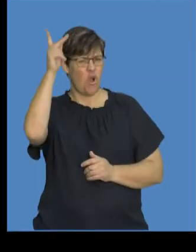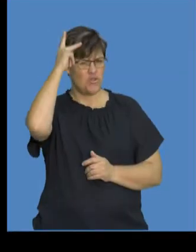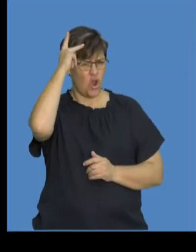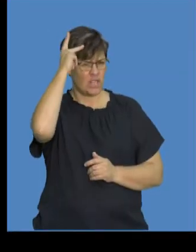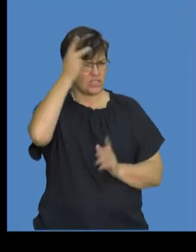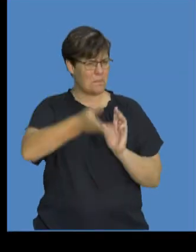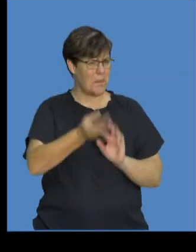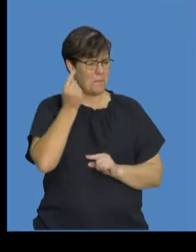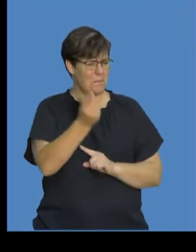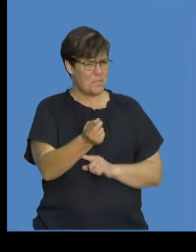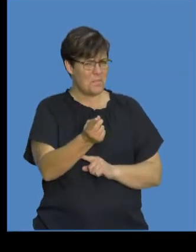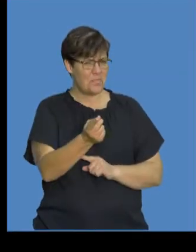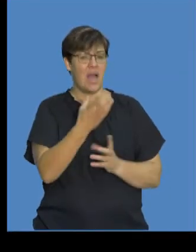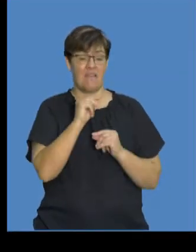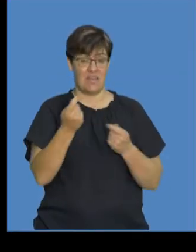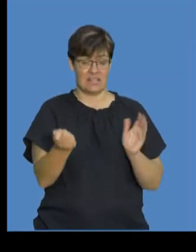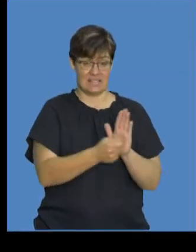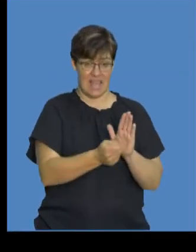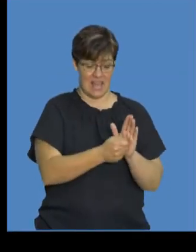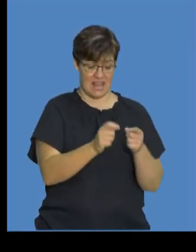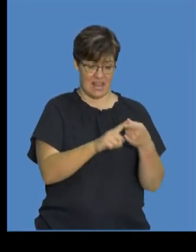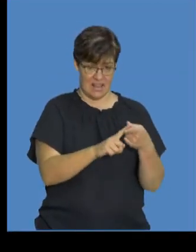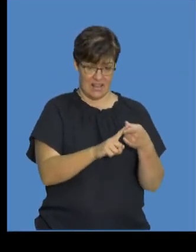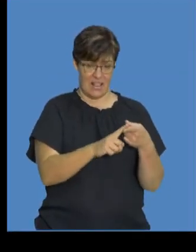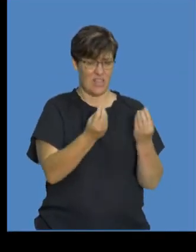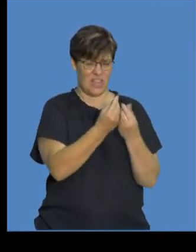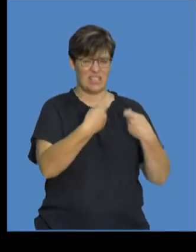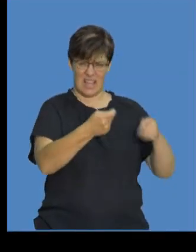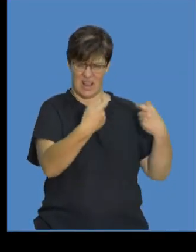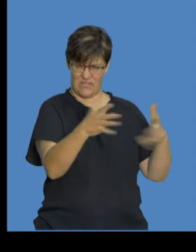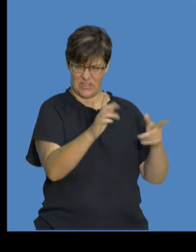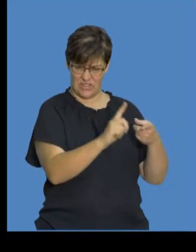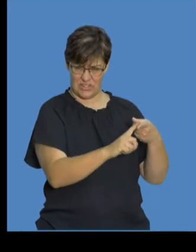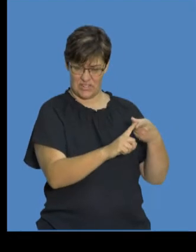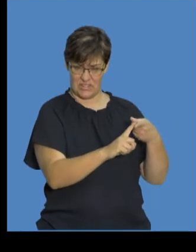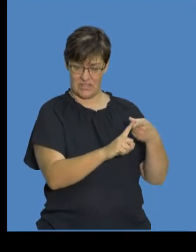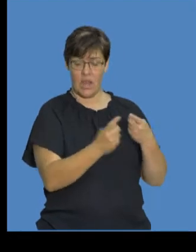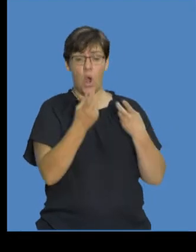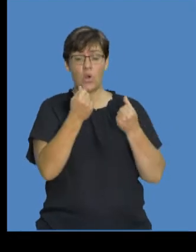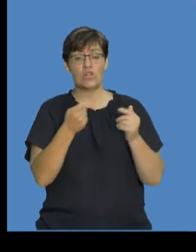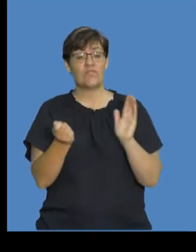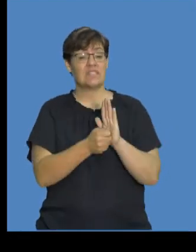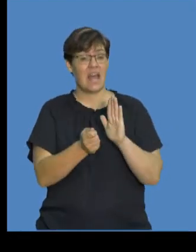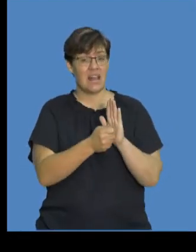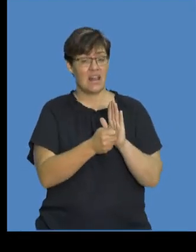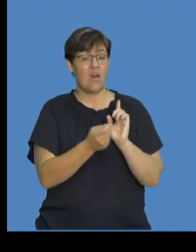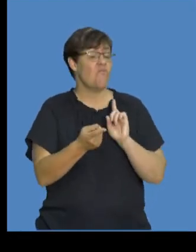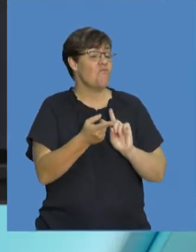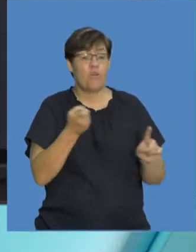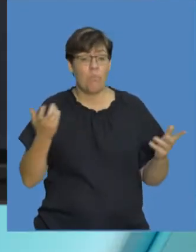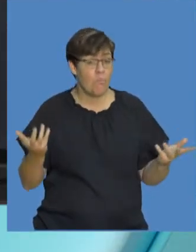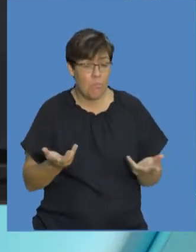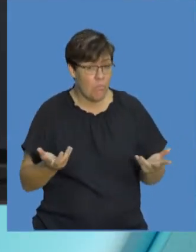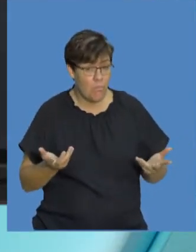draw on your previous knowledge, namely, you've got your sales, goods that you have sold. Remember, the cost of sales